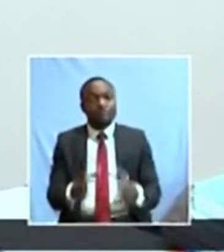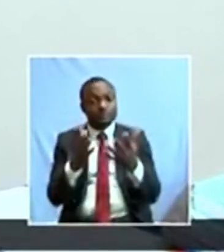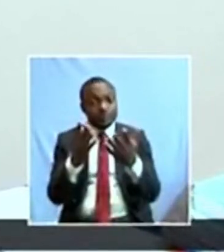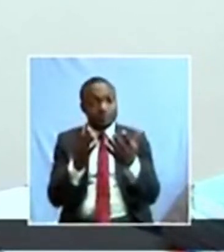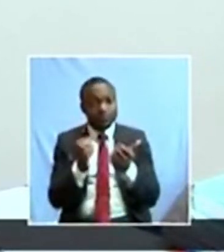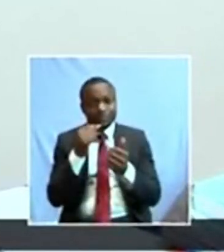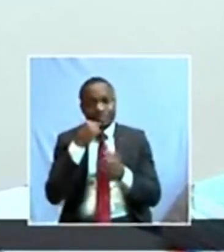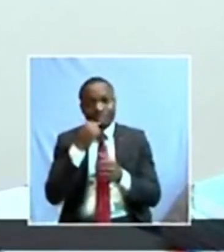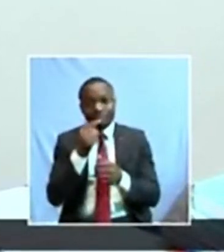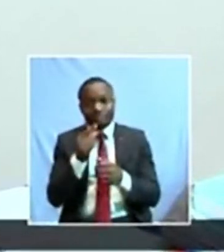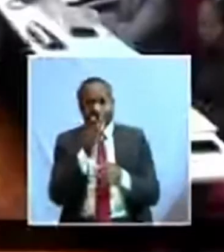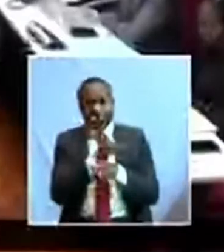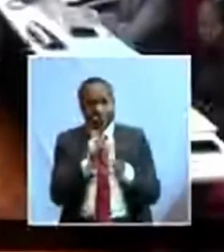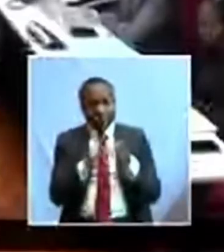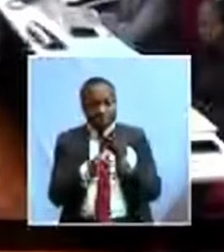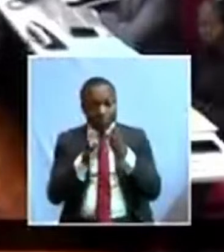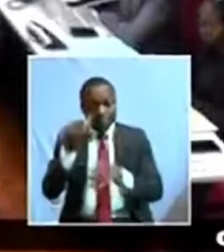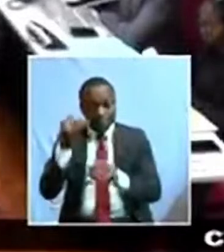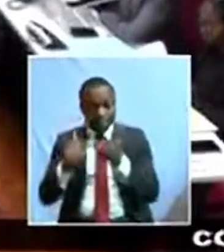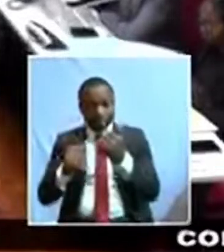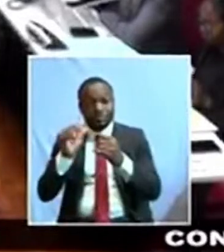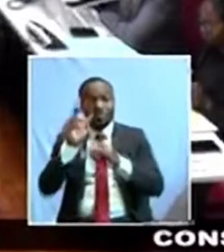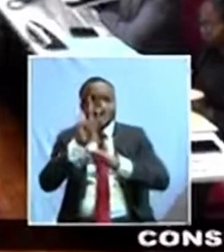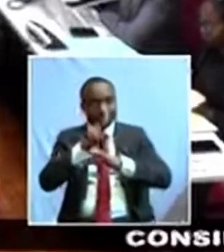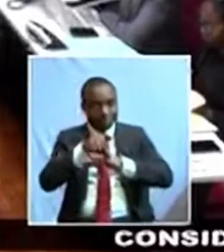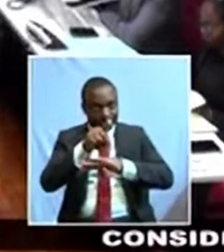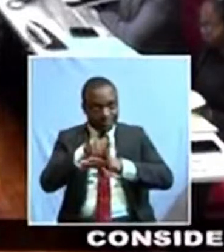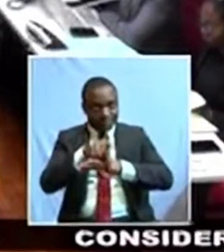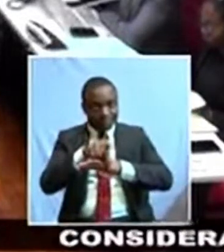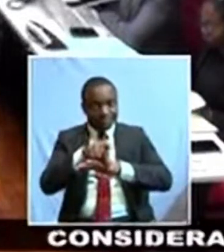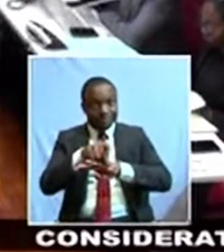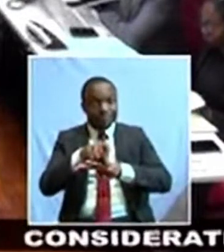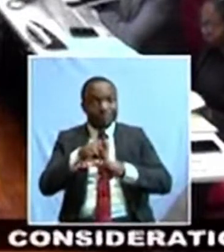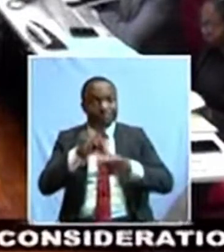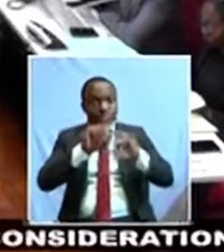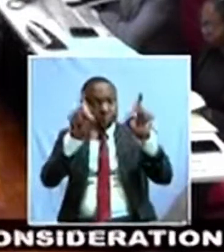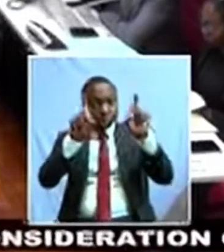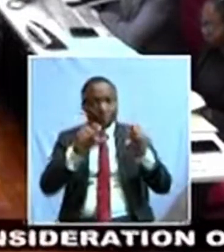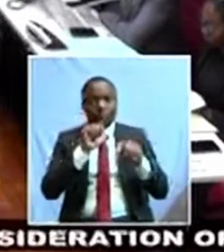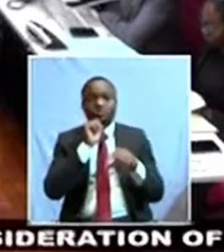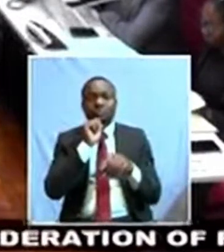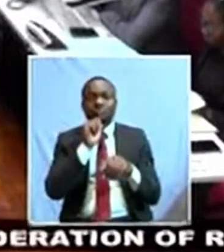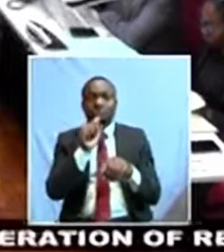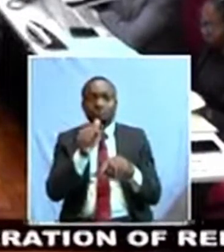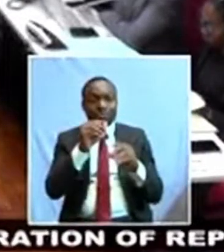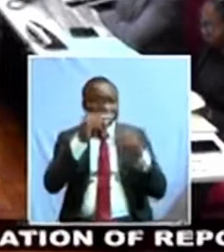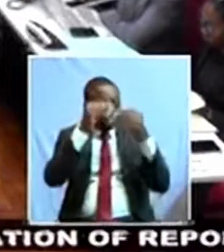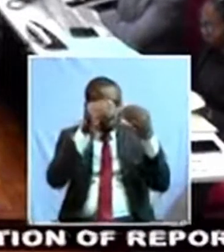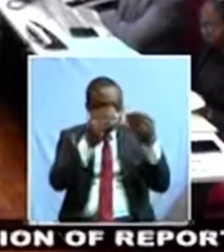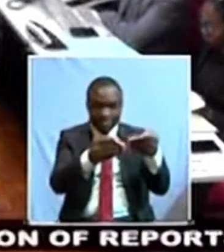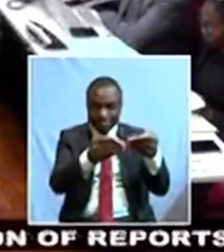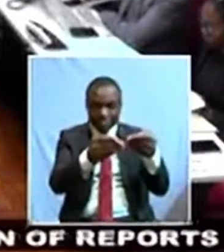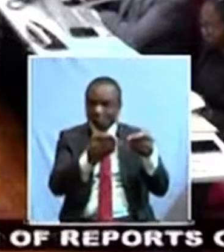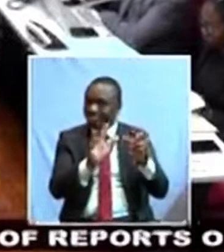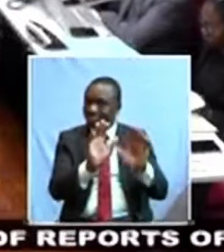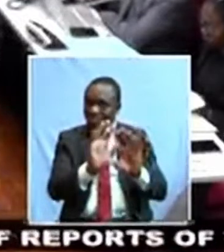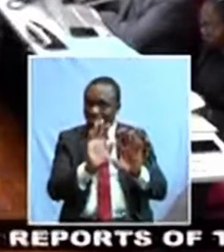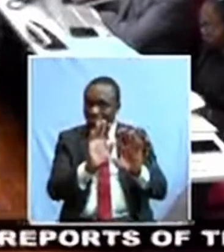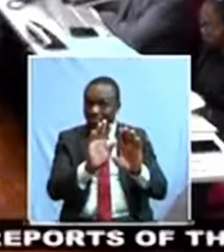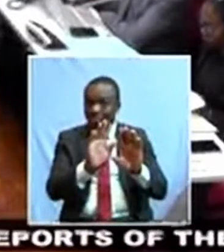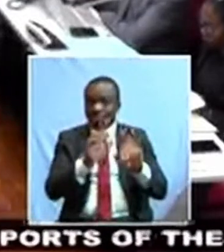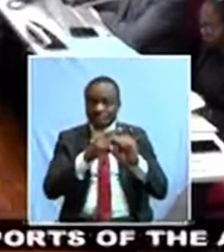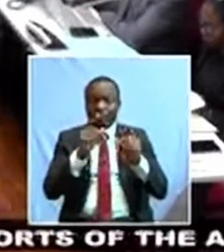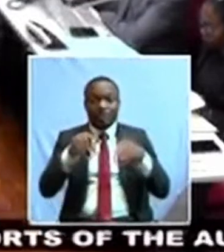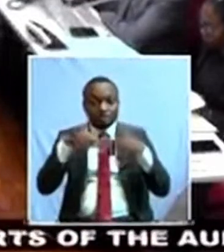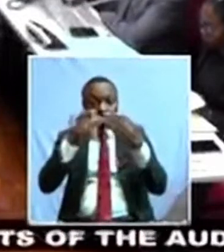state that when a contractor completes the project, the initial certificate, we don't issue out a completion certificate. We give him a partial